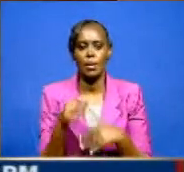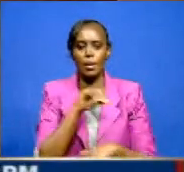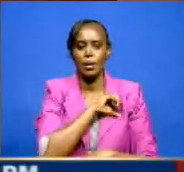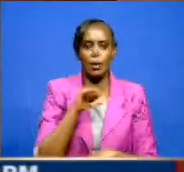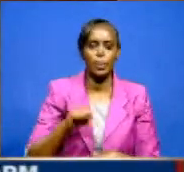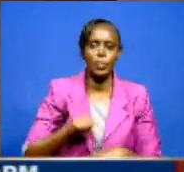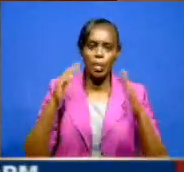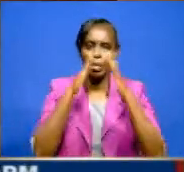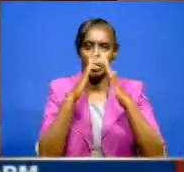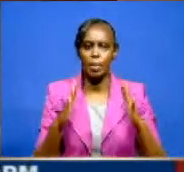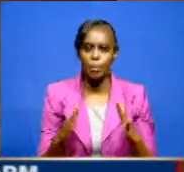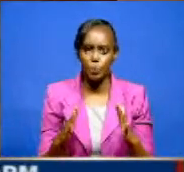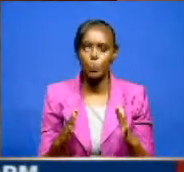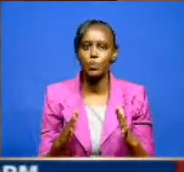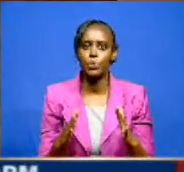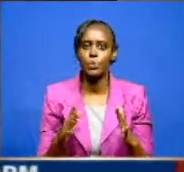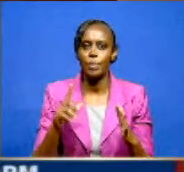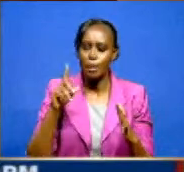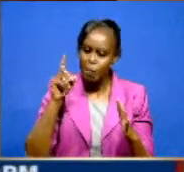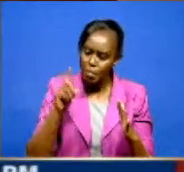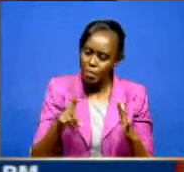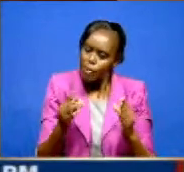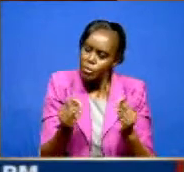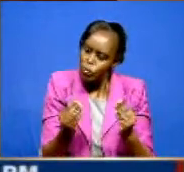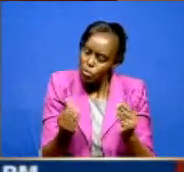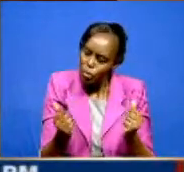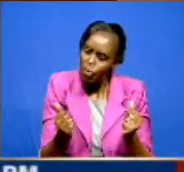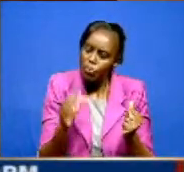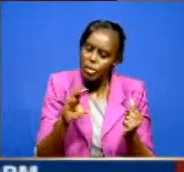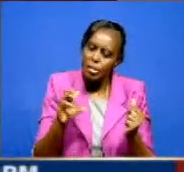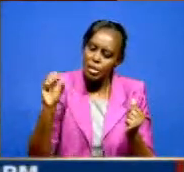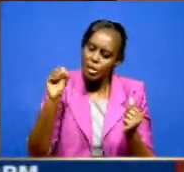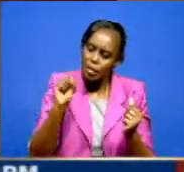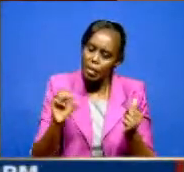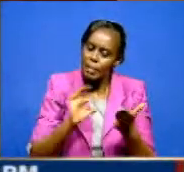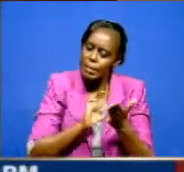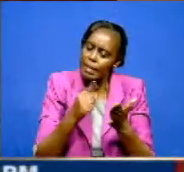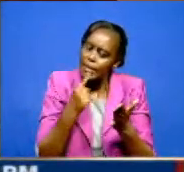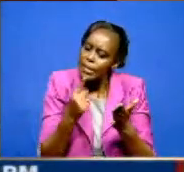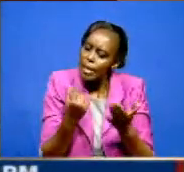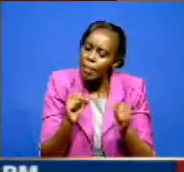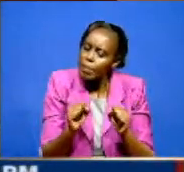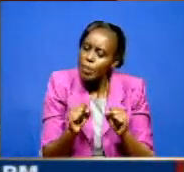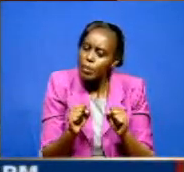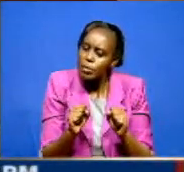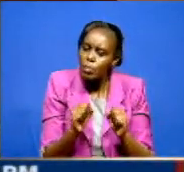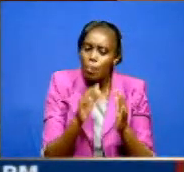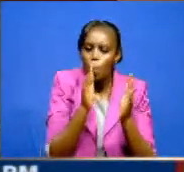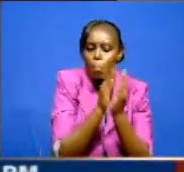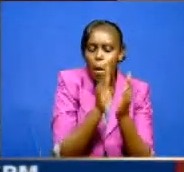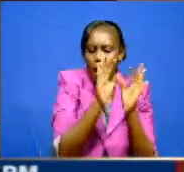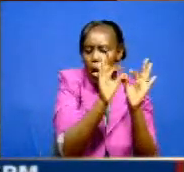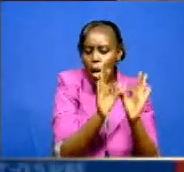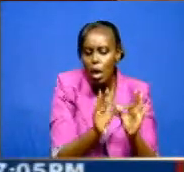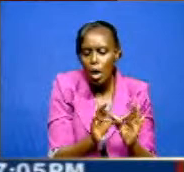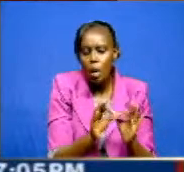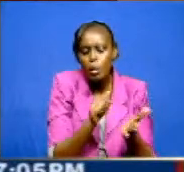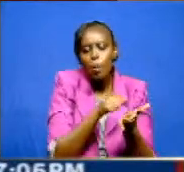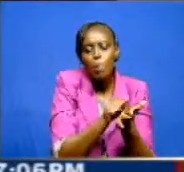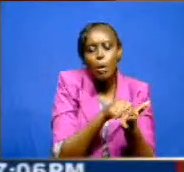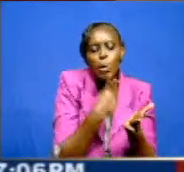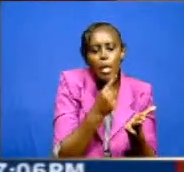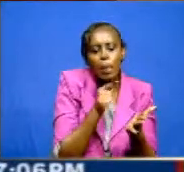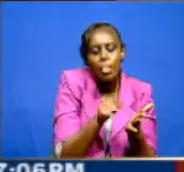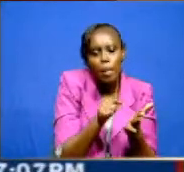Senate should address the Cabinet Secretary to say, you cannot look at the bank account of Makueni and tell them the money